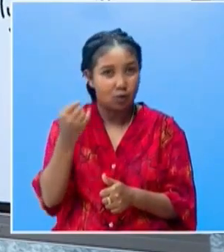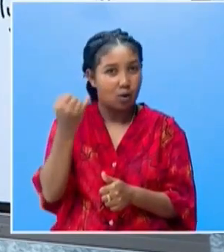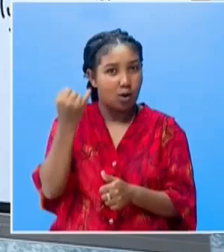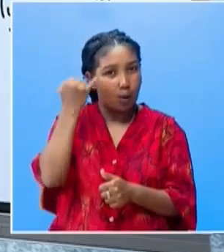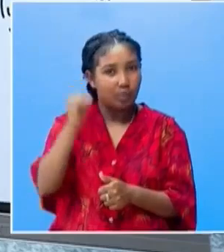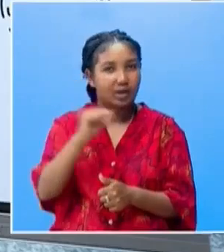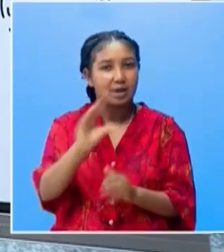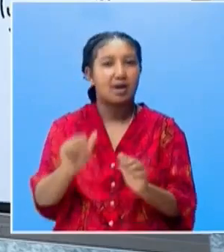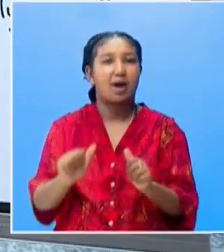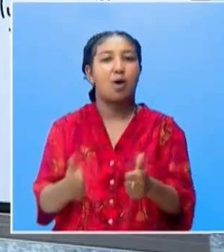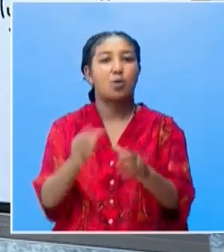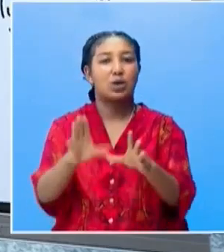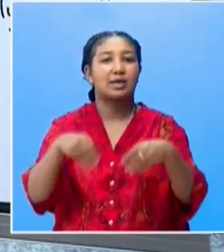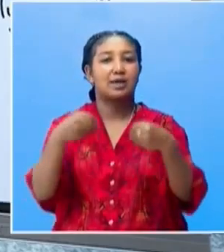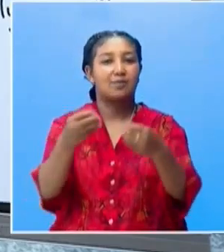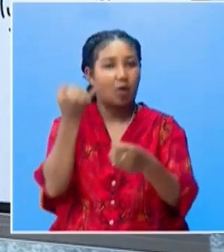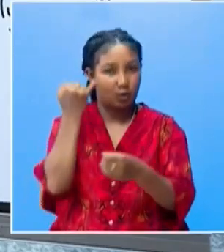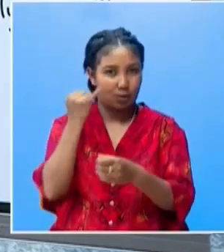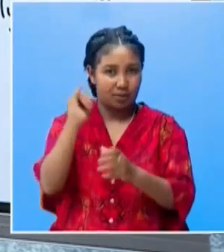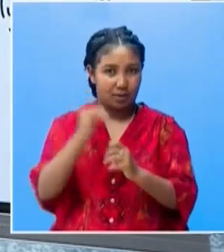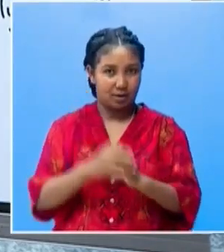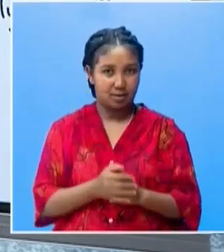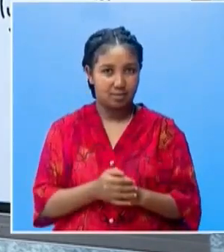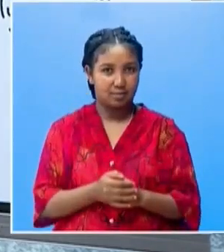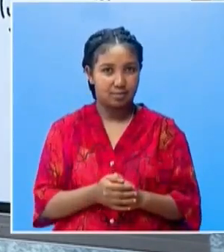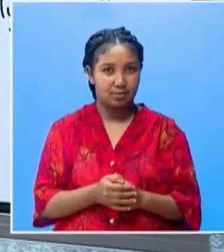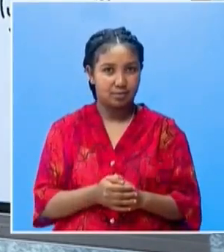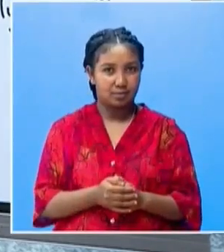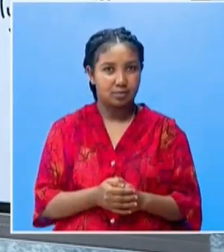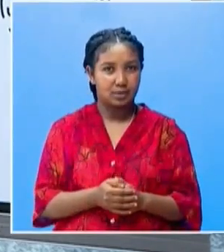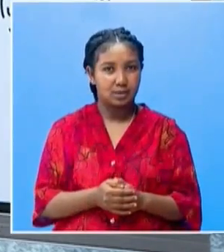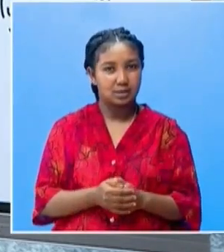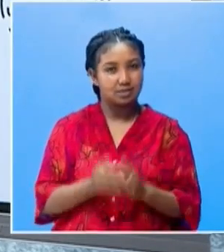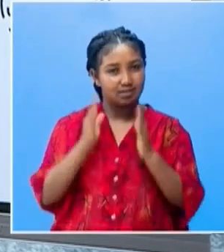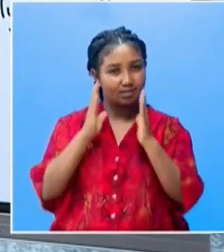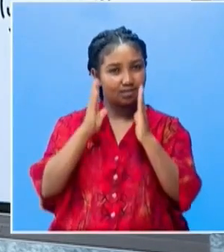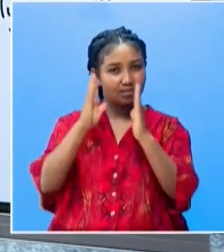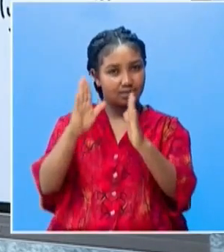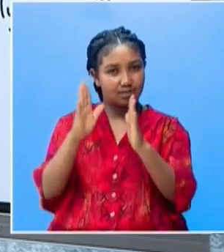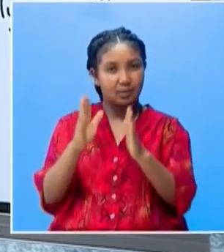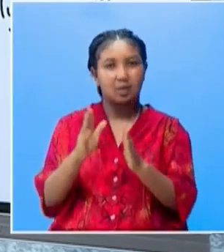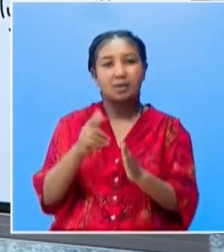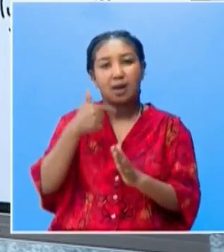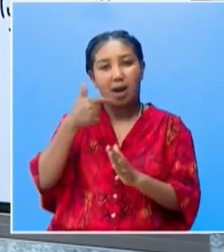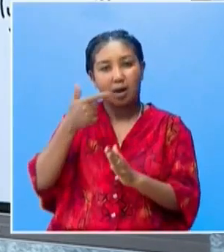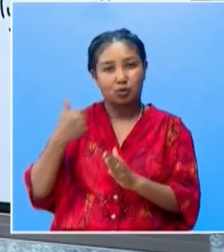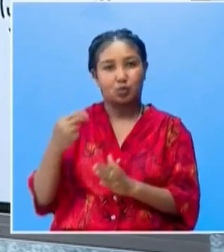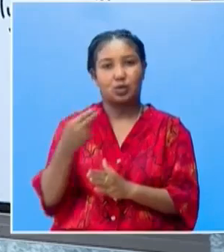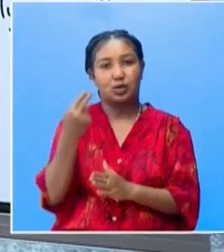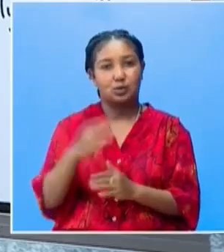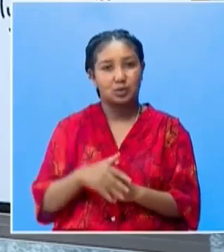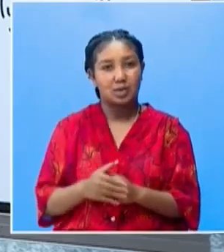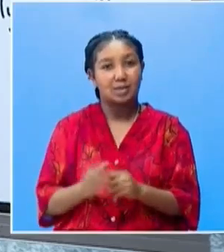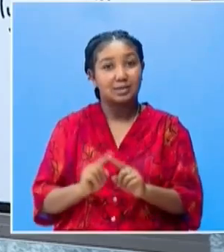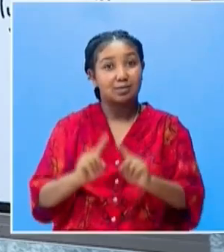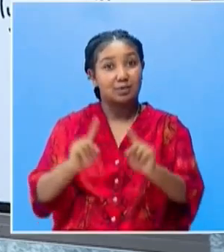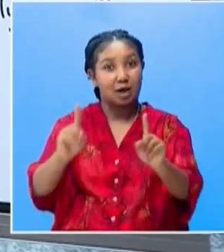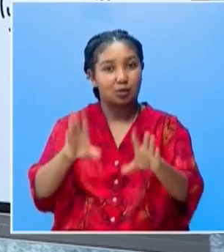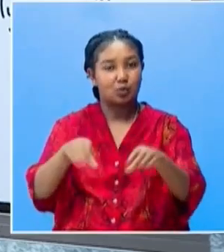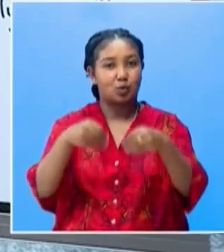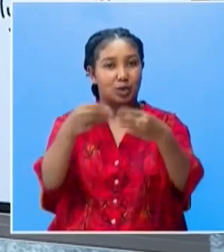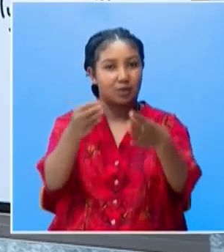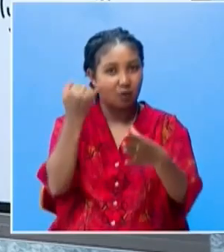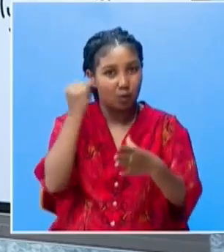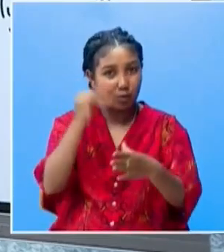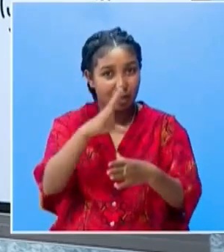and how we give an opinion. Just stress out on the language patterns that we use specifically to give an